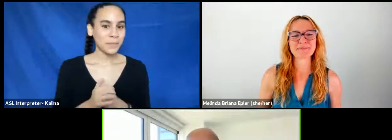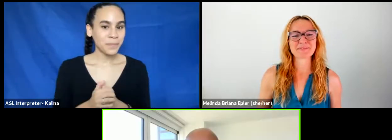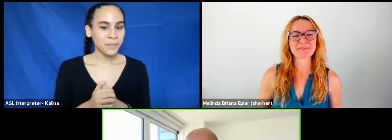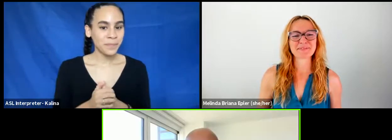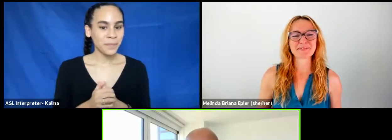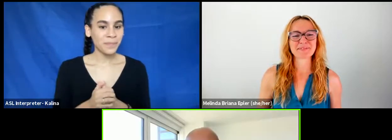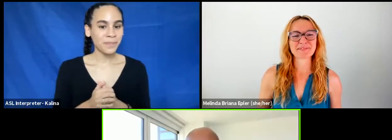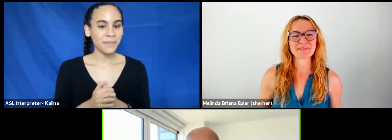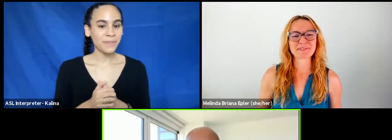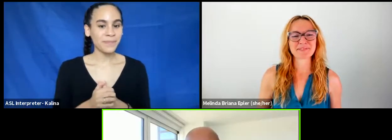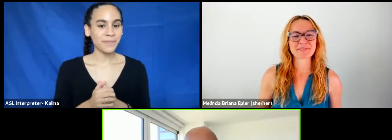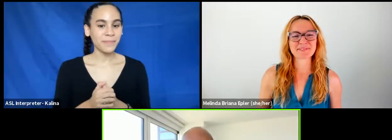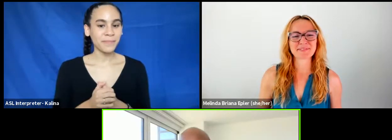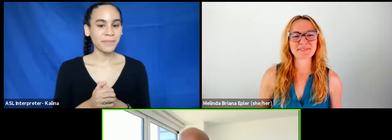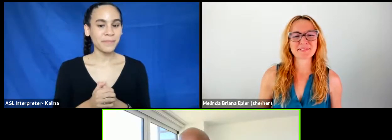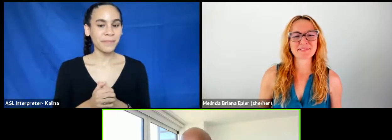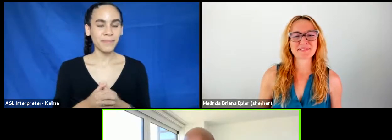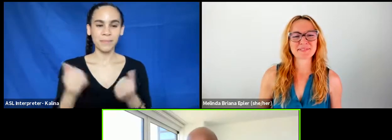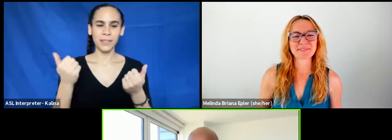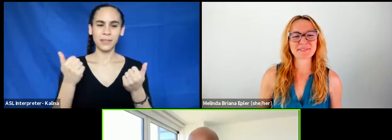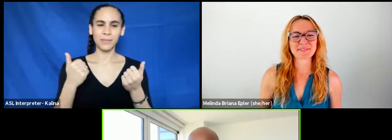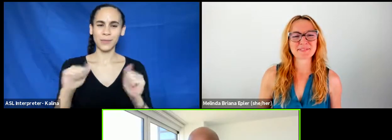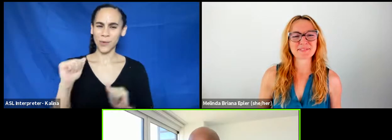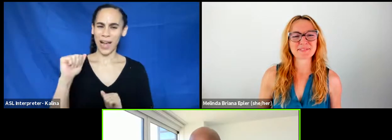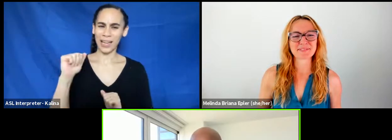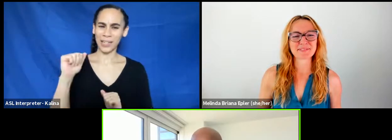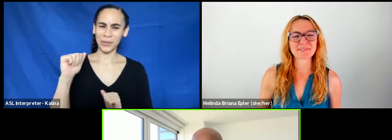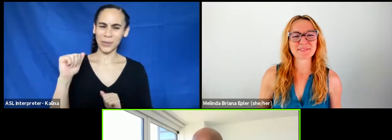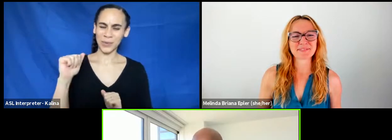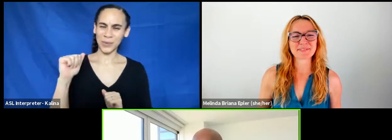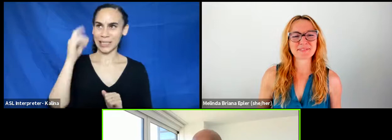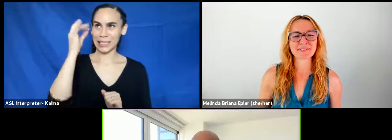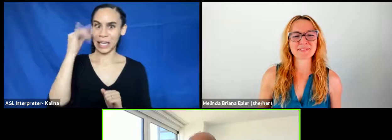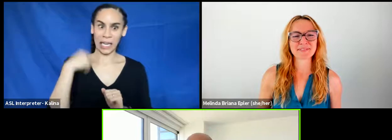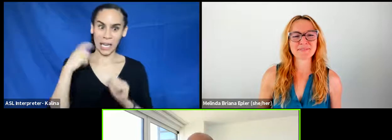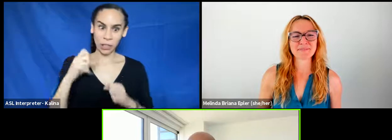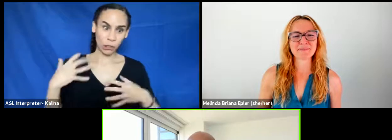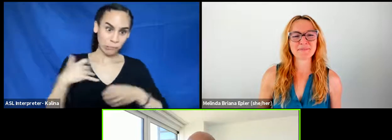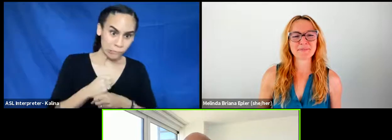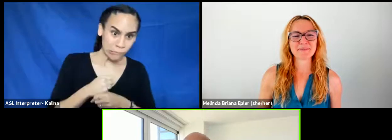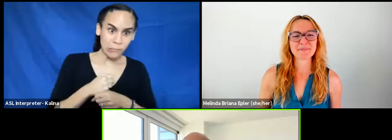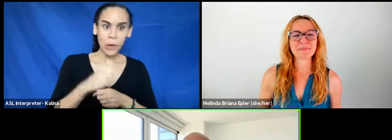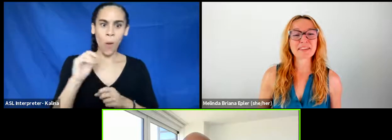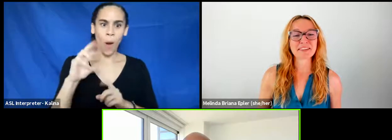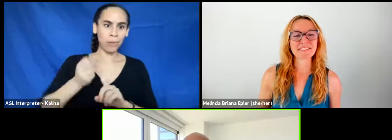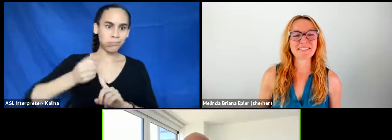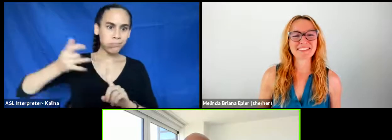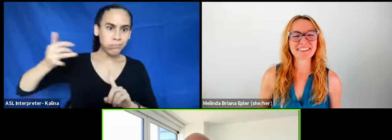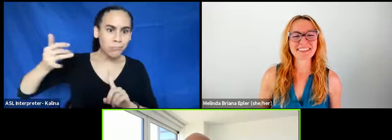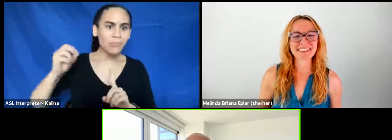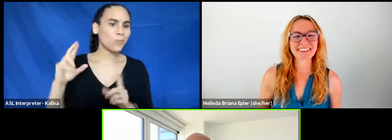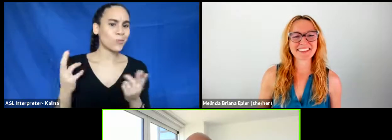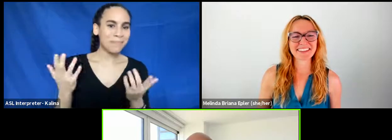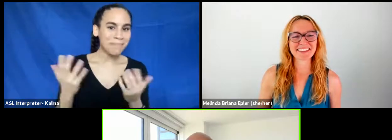trying to see what version to give, short version, long version, medium version, but here we go. Okay.